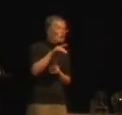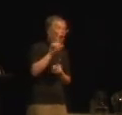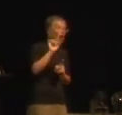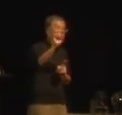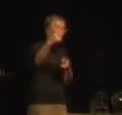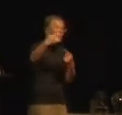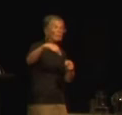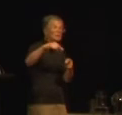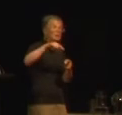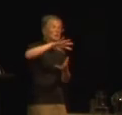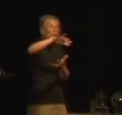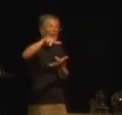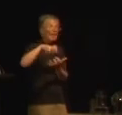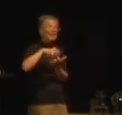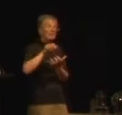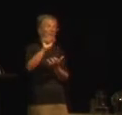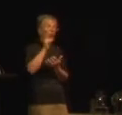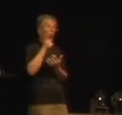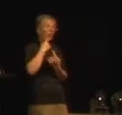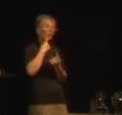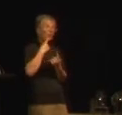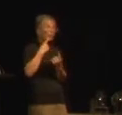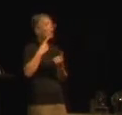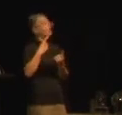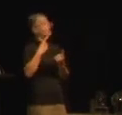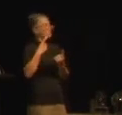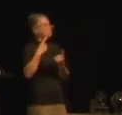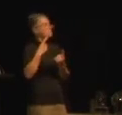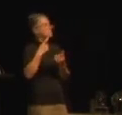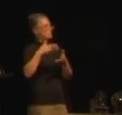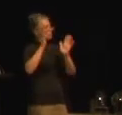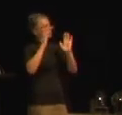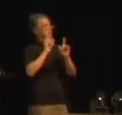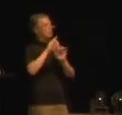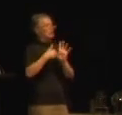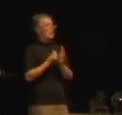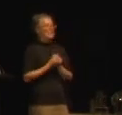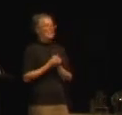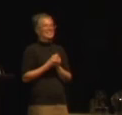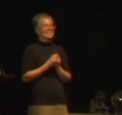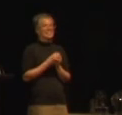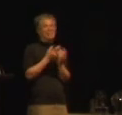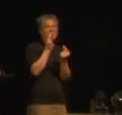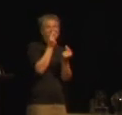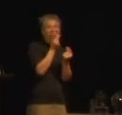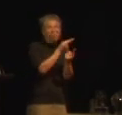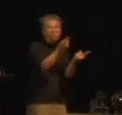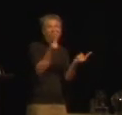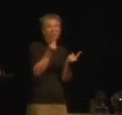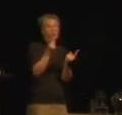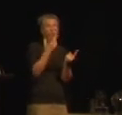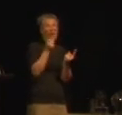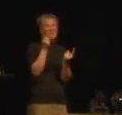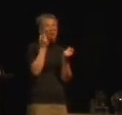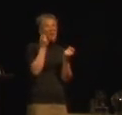content. I'm giving you a sneak peek of this project because I would love to hear your feedback or its support. Perhaps you have ideas of people who